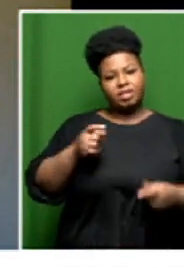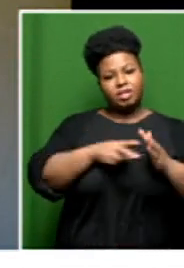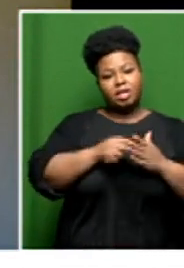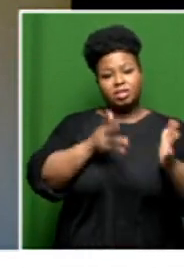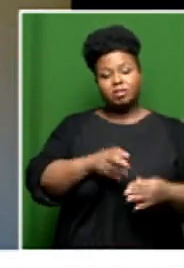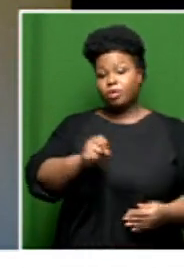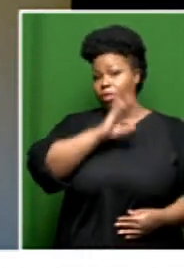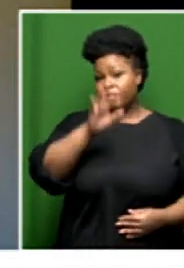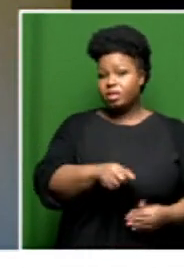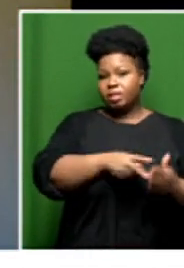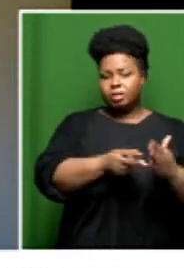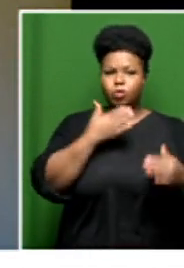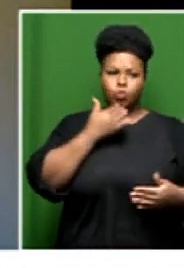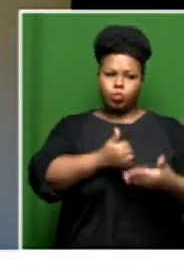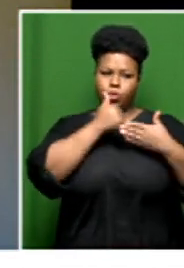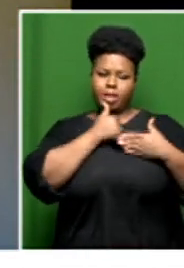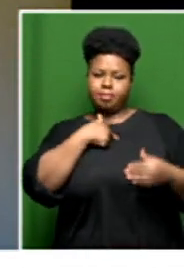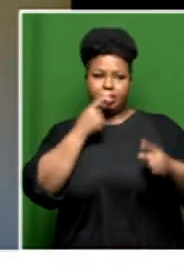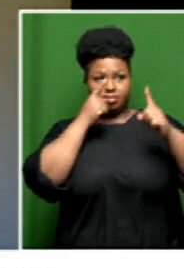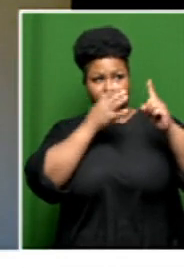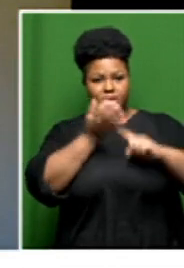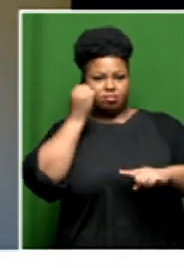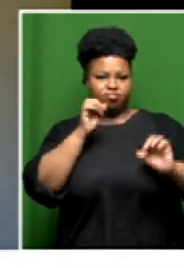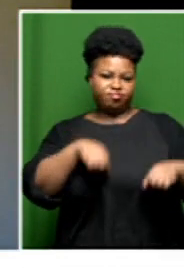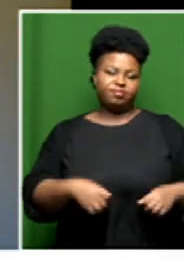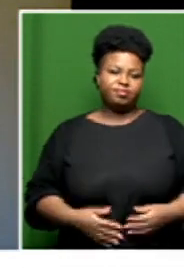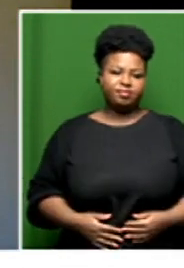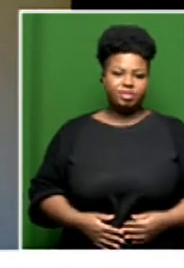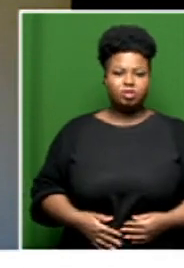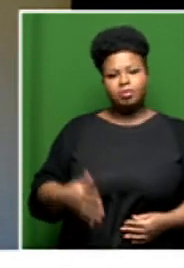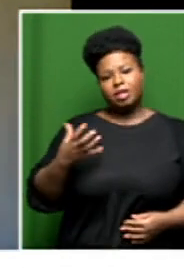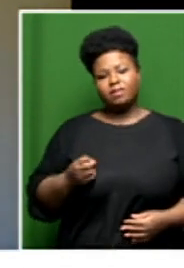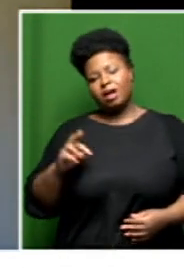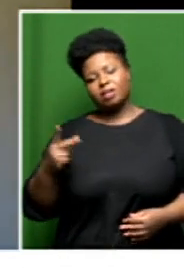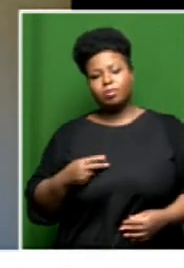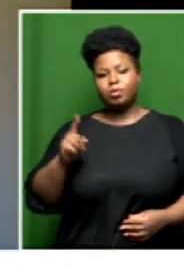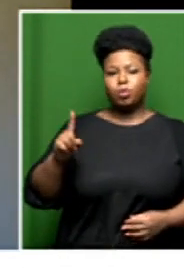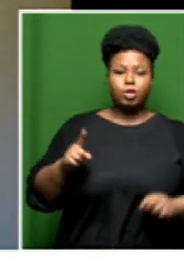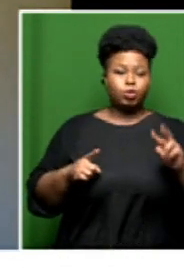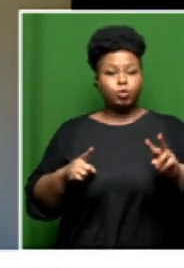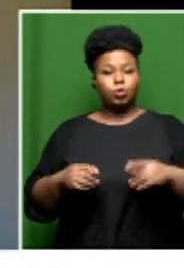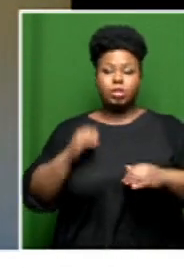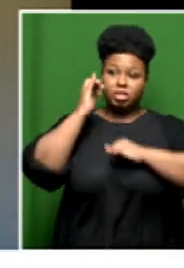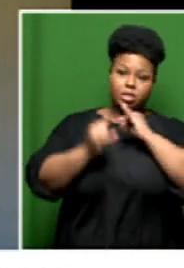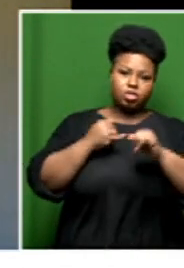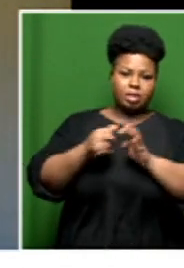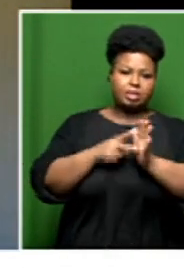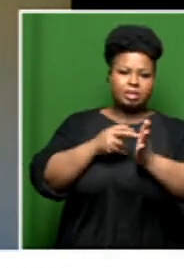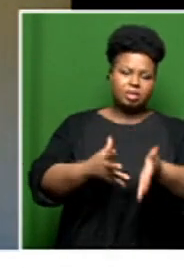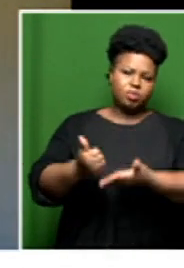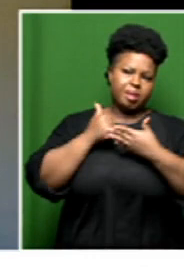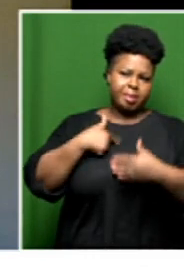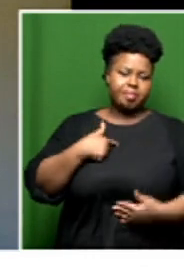dancers, like South African dancers, helping me reach my goals. I've had one or two international dancers offering help as well. So